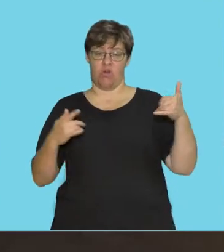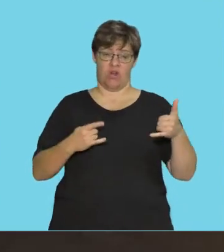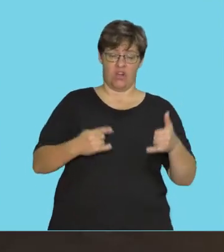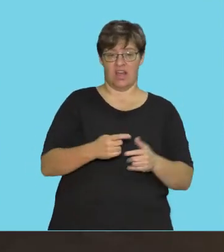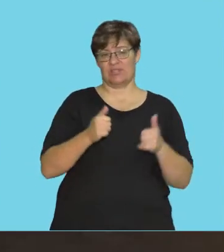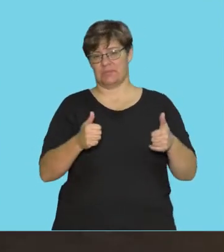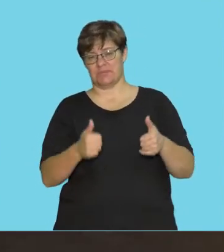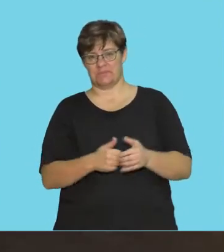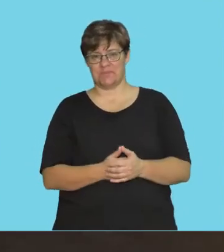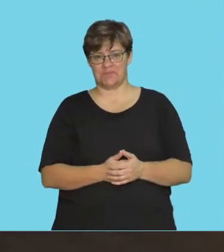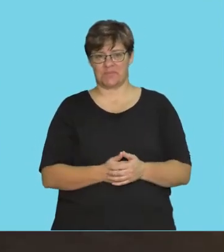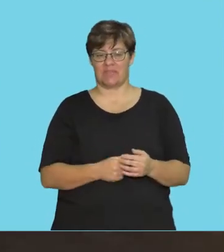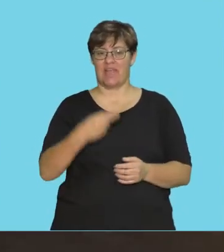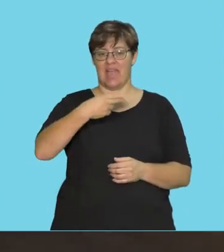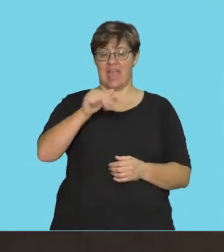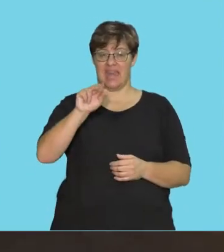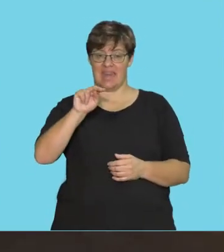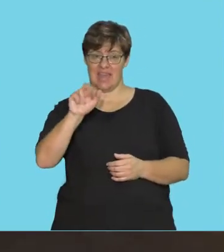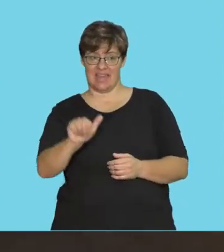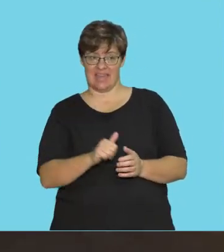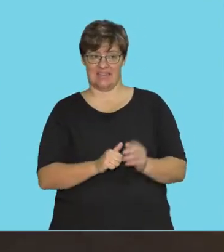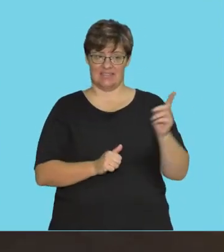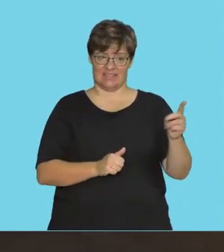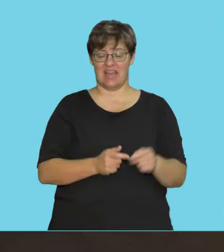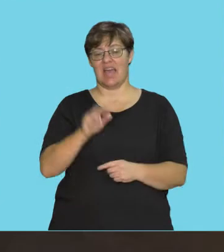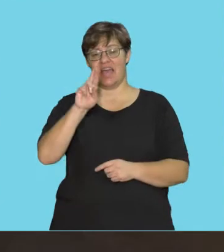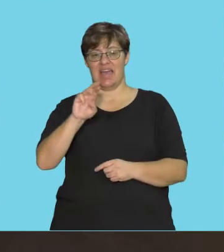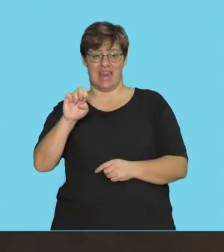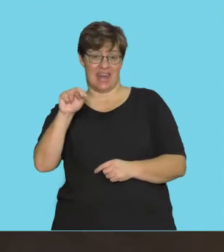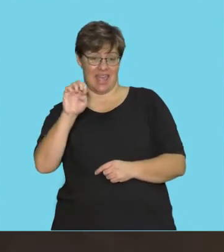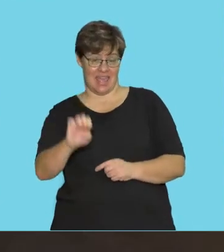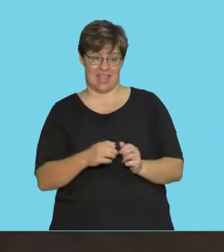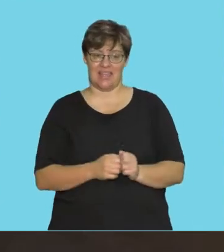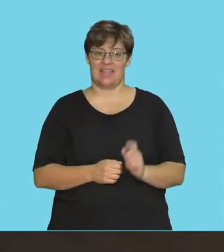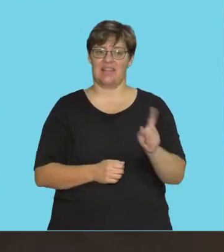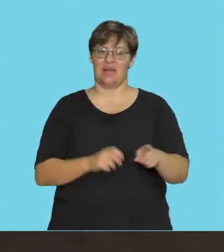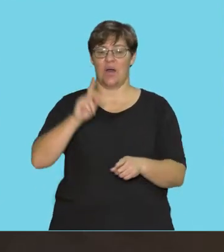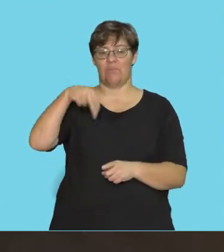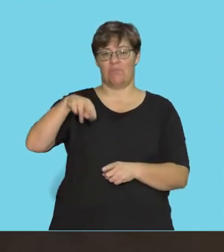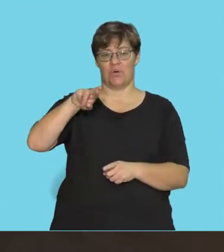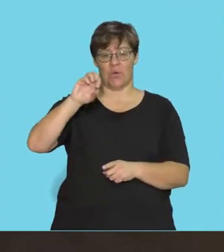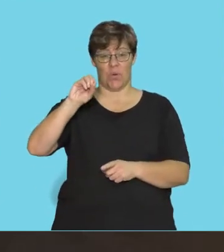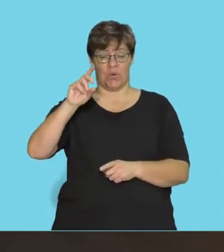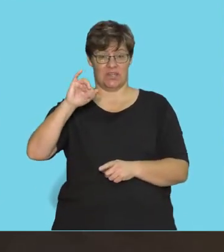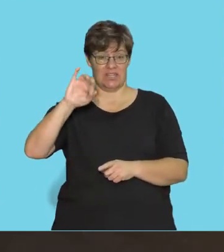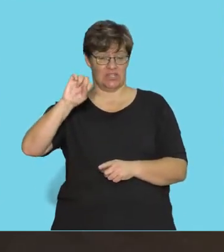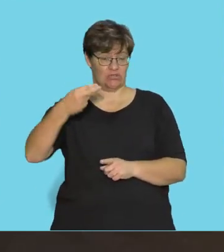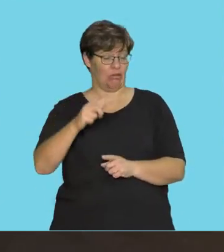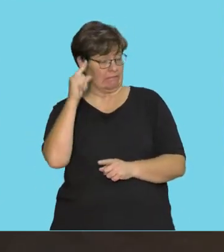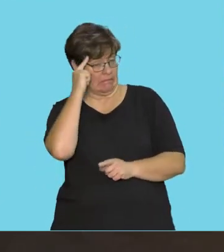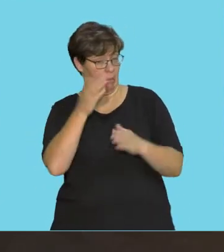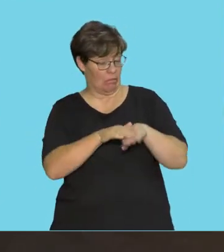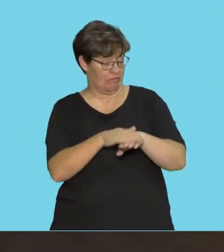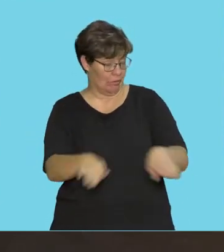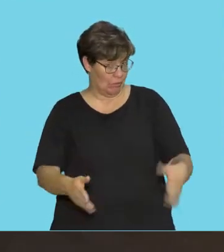Hola, hola, sharp, sharp. And this is Hannah. Renilwe. Hi. Pradesh, who's sleeping on the floor